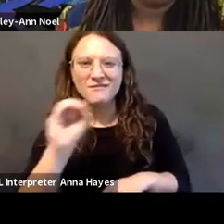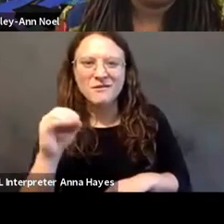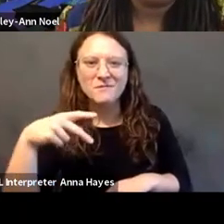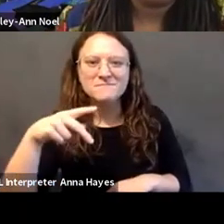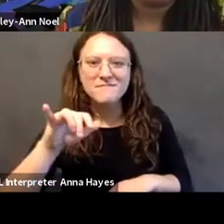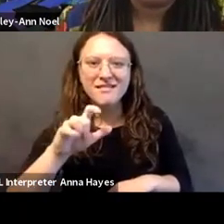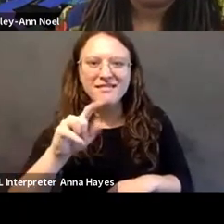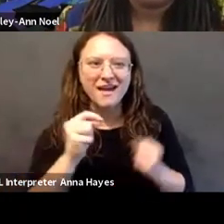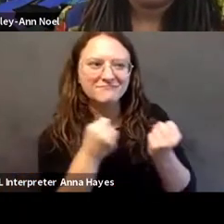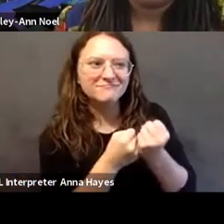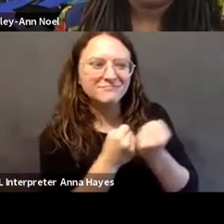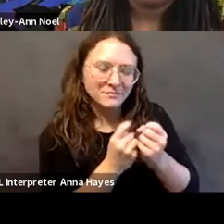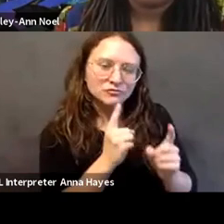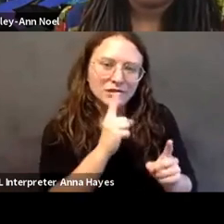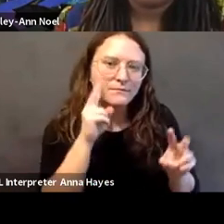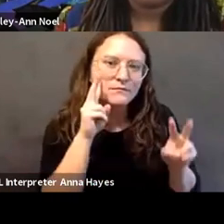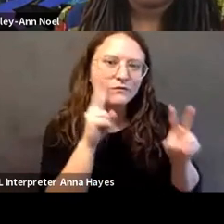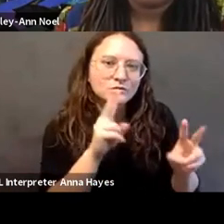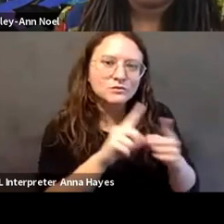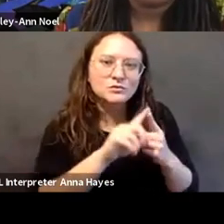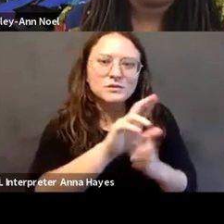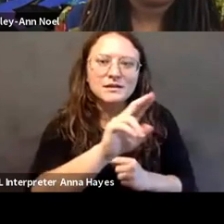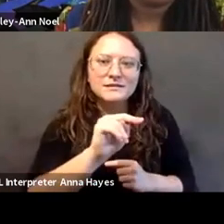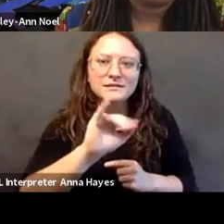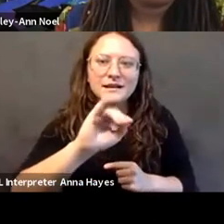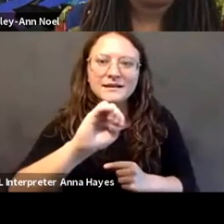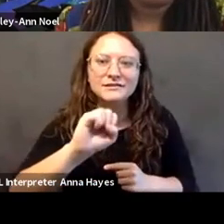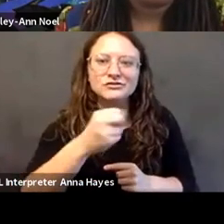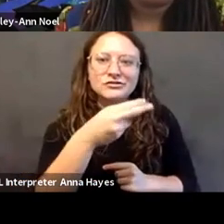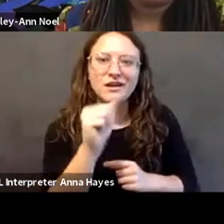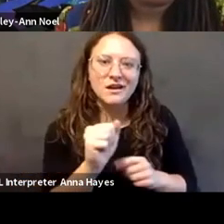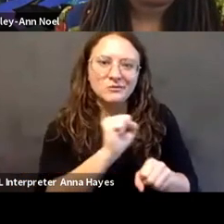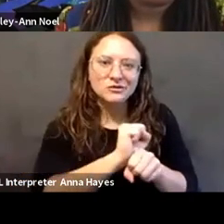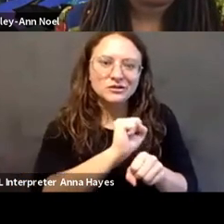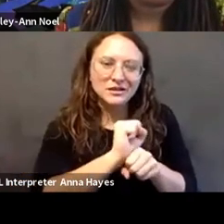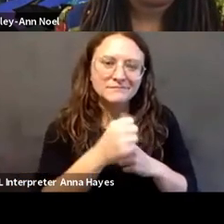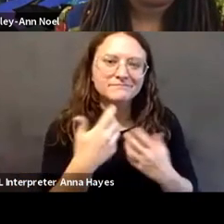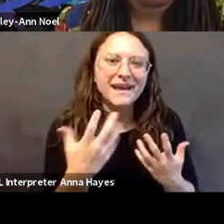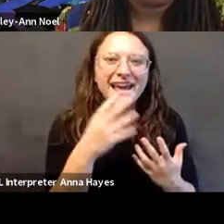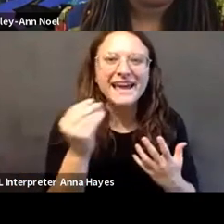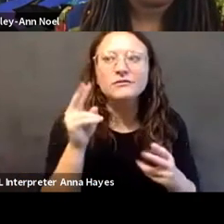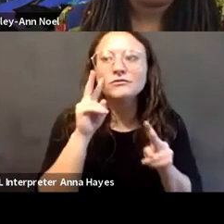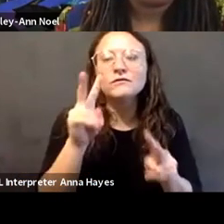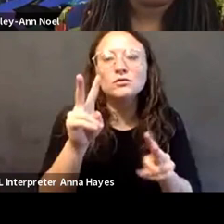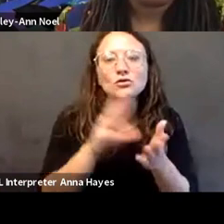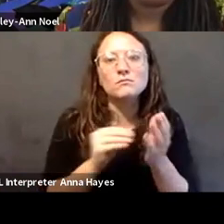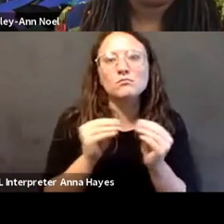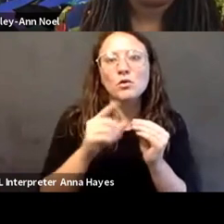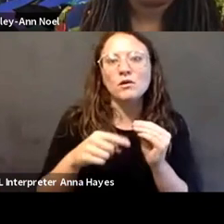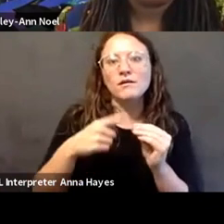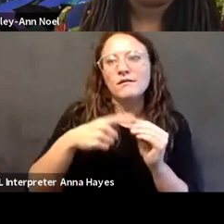doing, bringing in so many incredible voices that can share their perspectives about their work in design. So